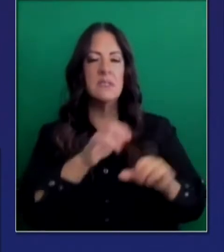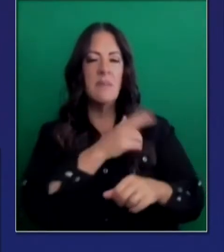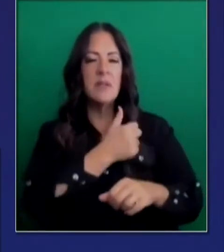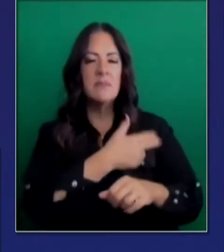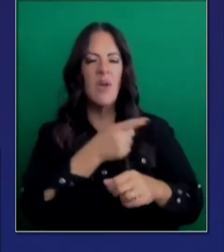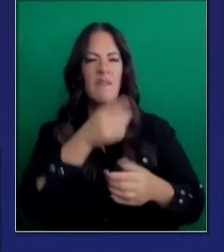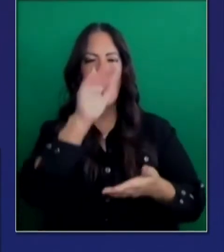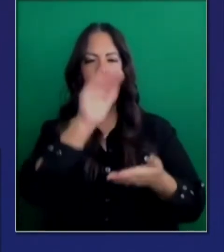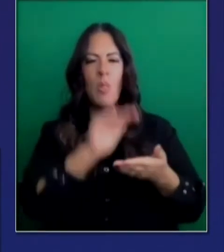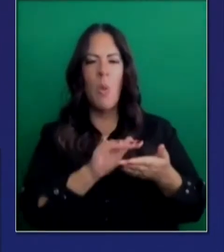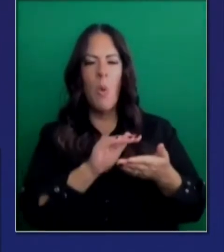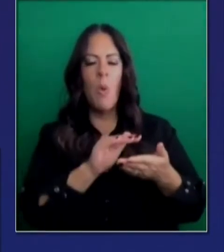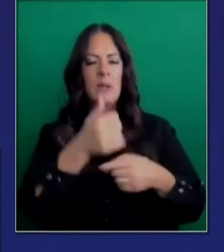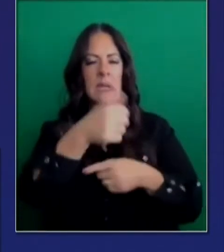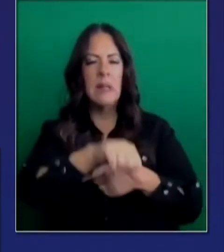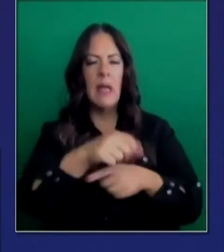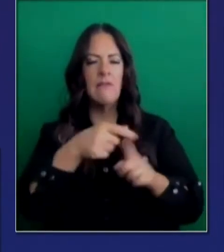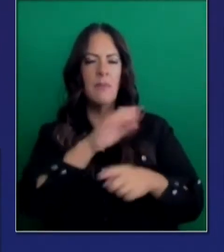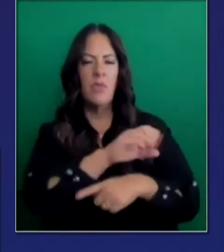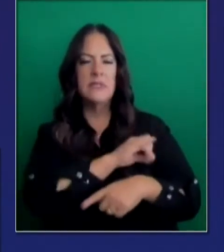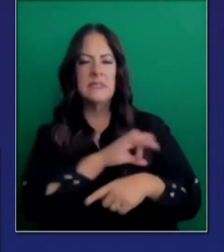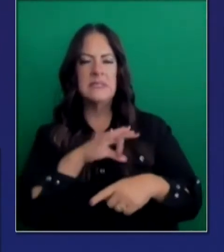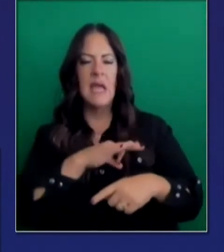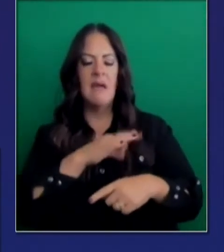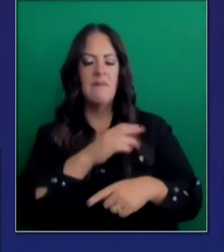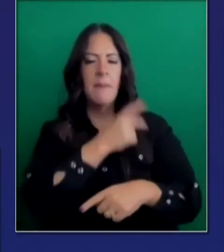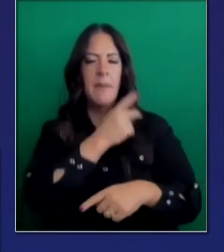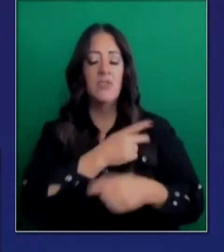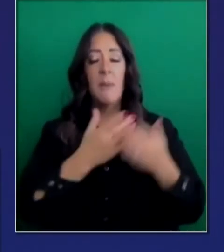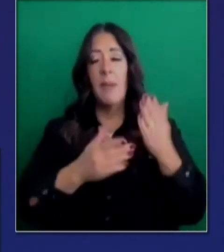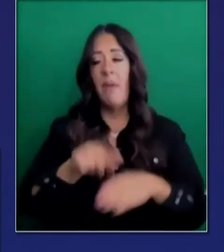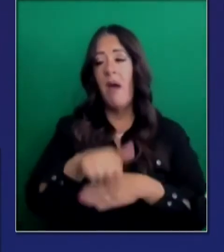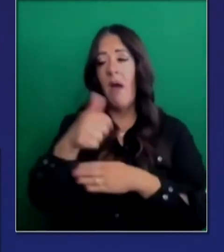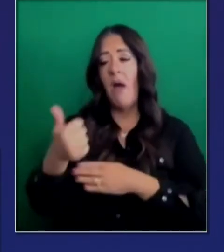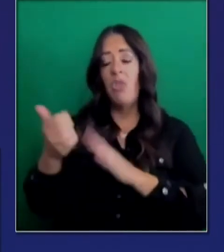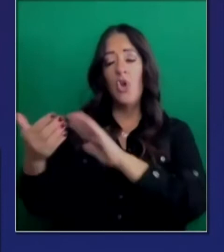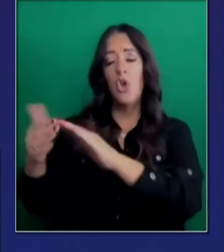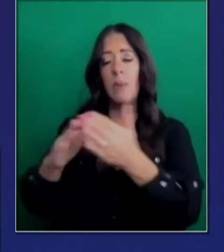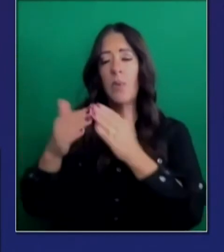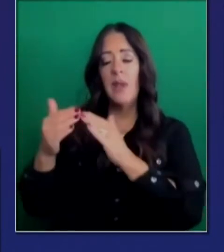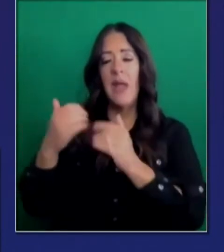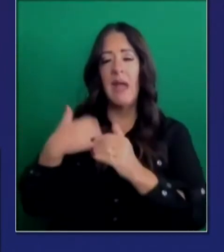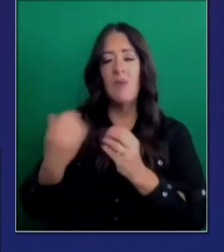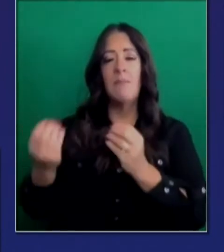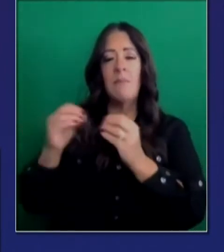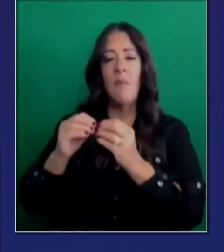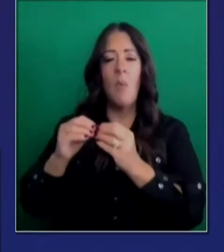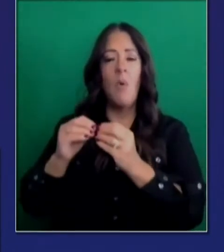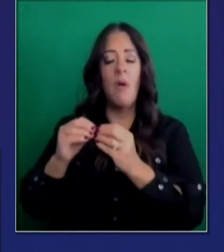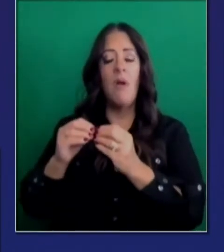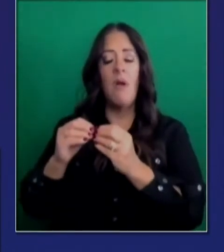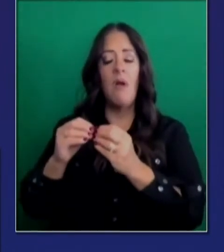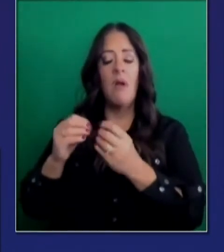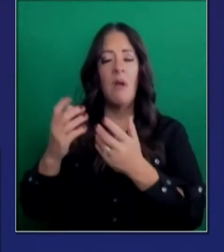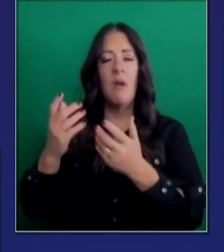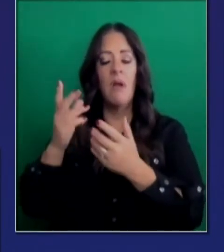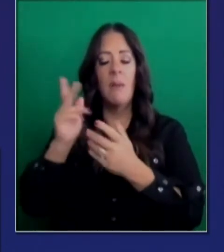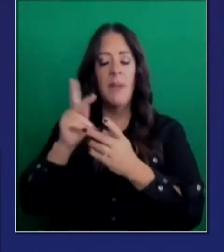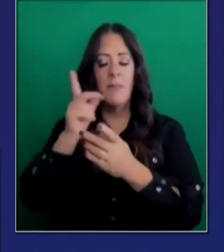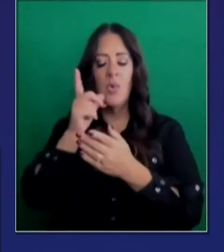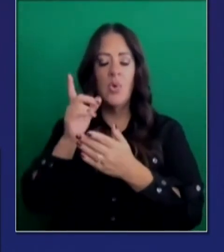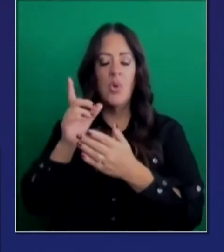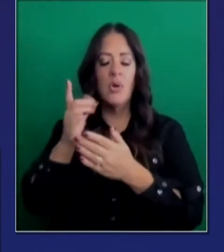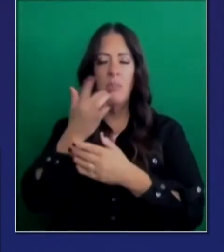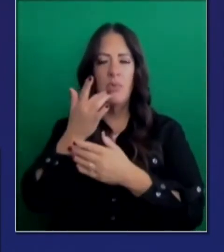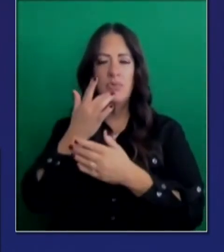declining vaccine among their staff and their patients. Other communities might have higher rates of declination. So working to get that, not